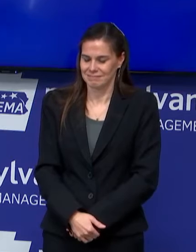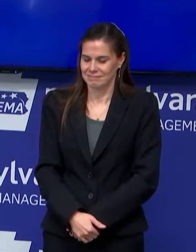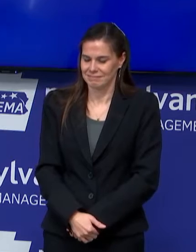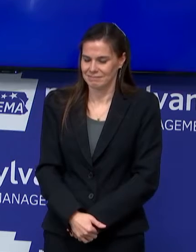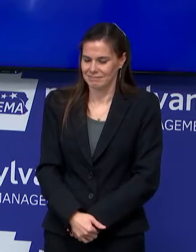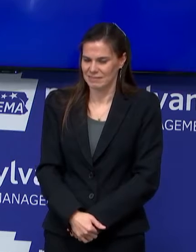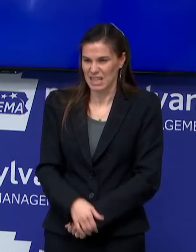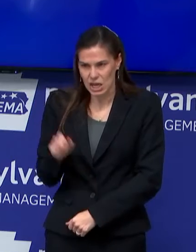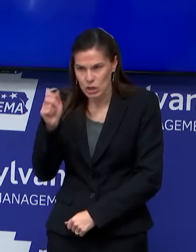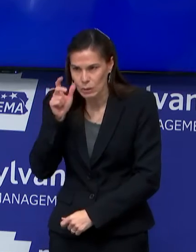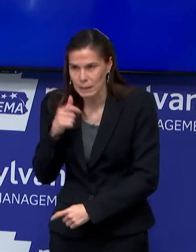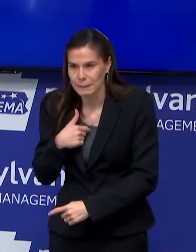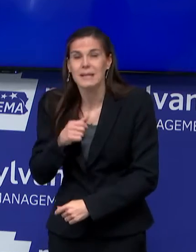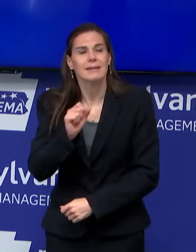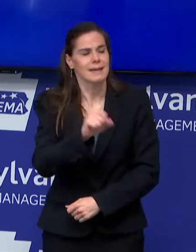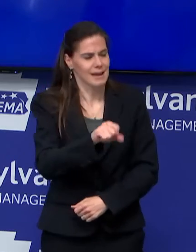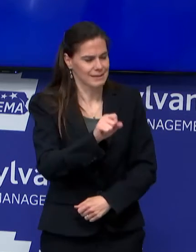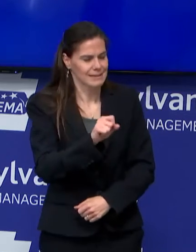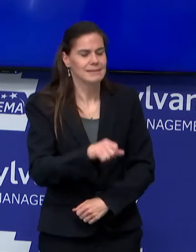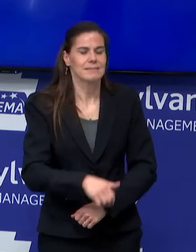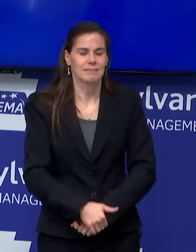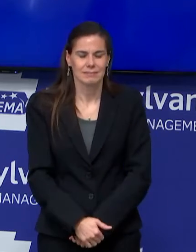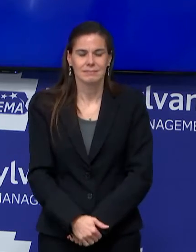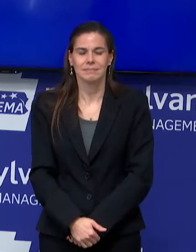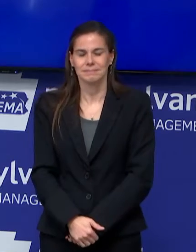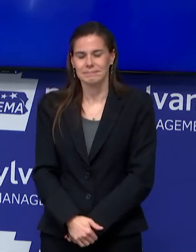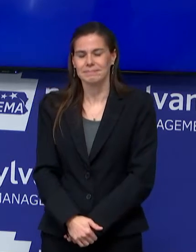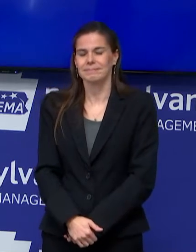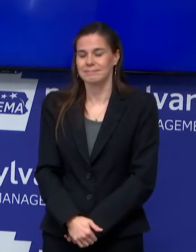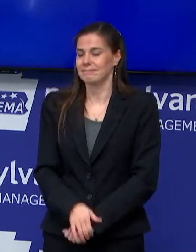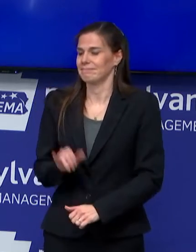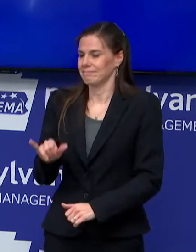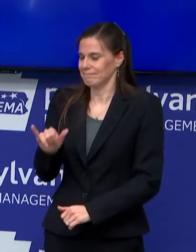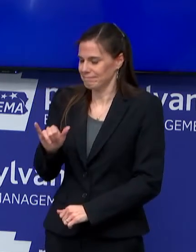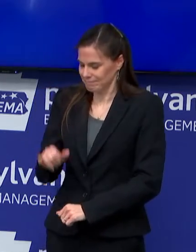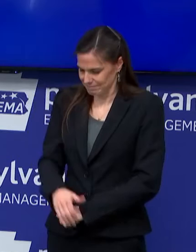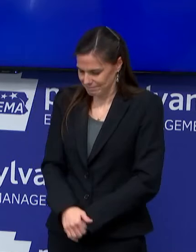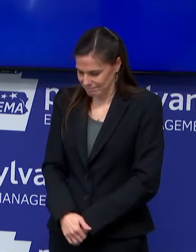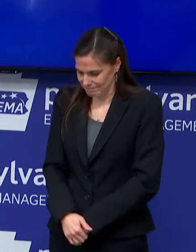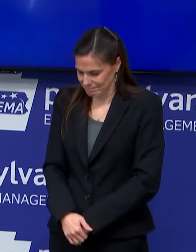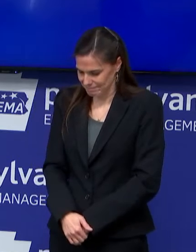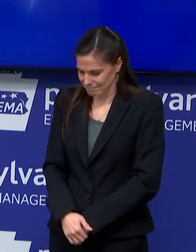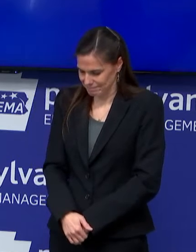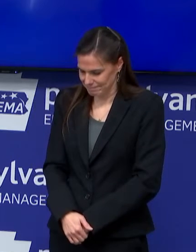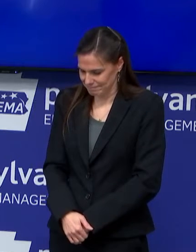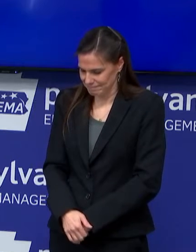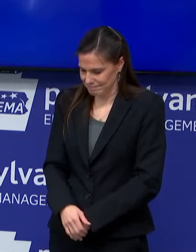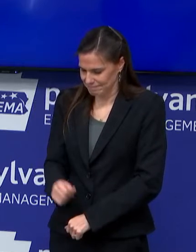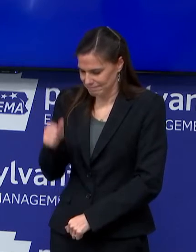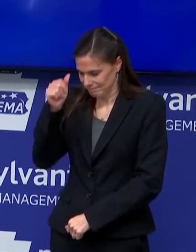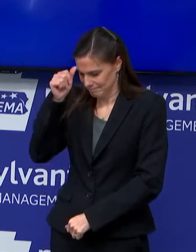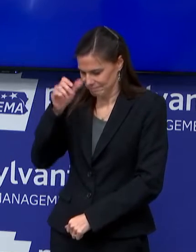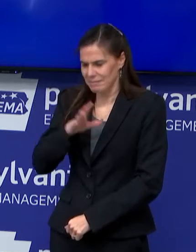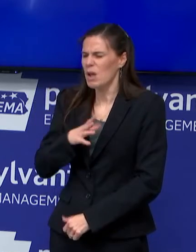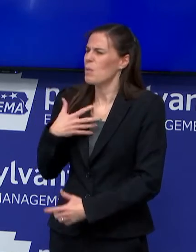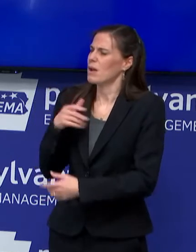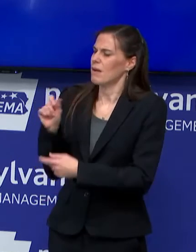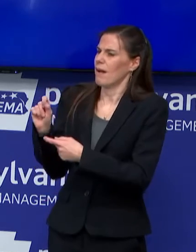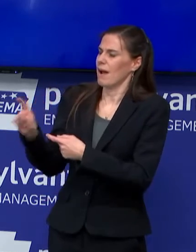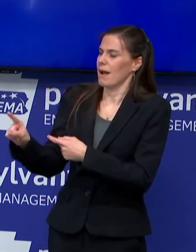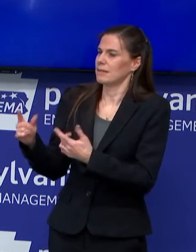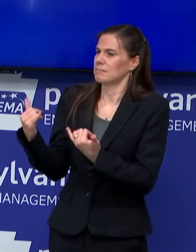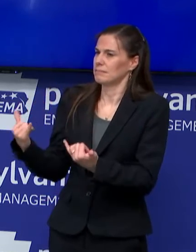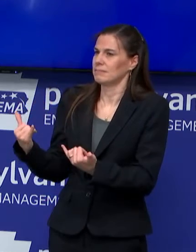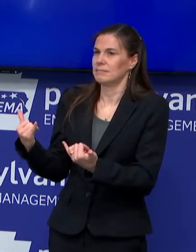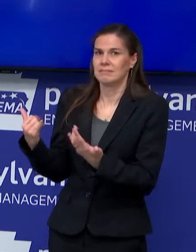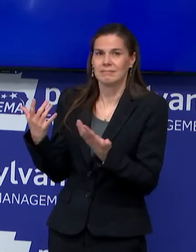Are you able to hear me? Yes, we hear you. Okay. All right. So what I wanted to ask, if you could talk about, since we're at the